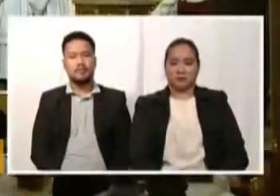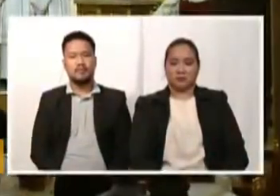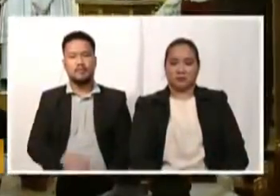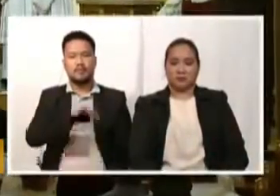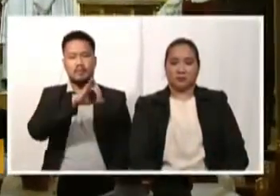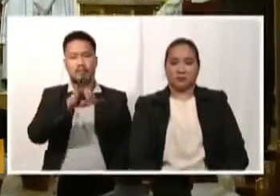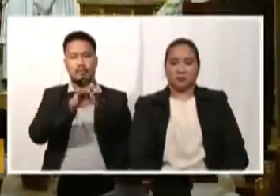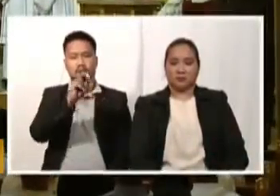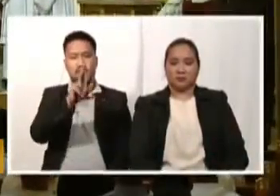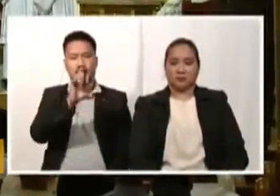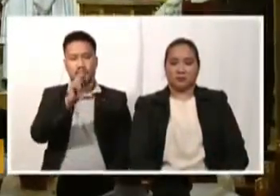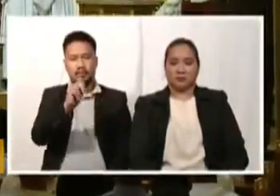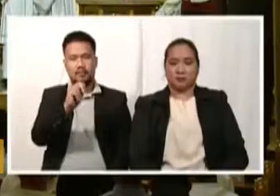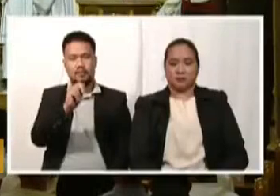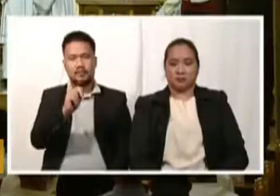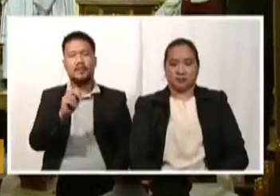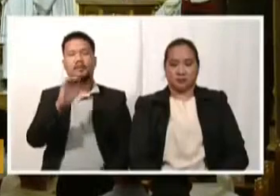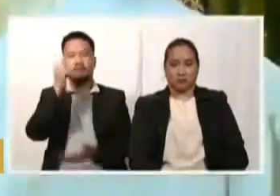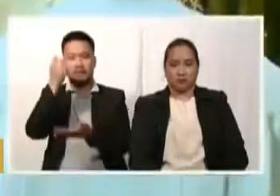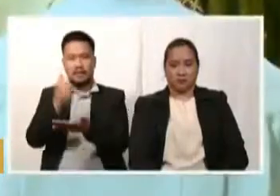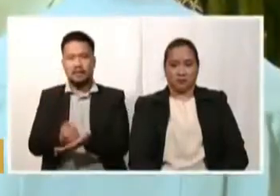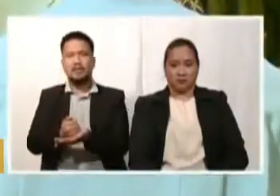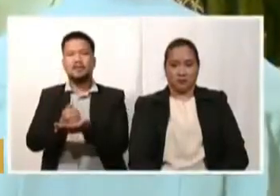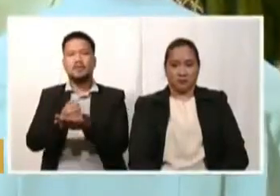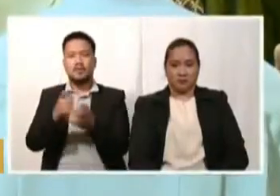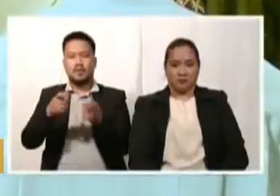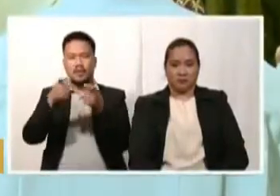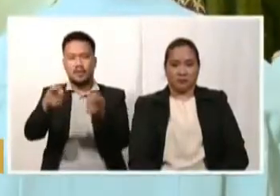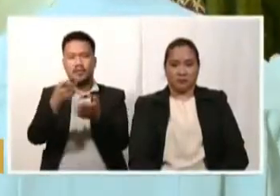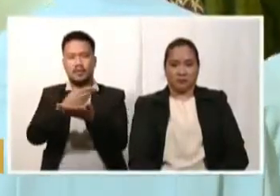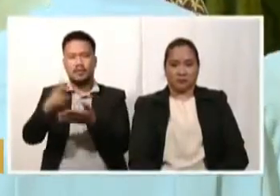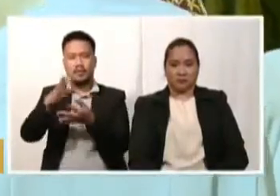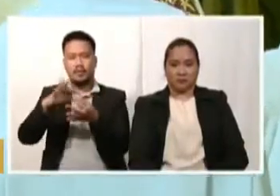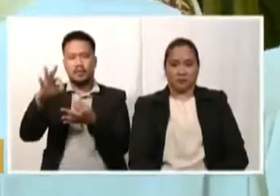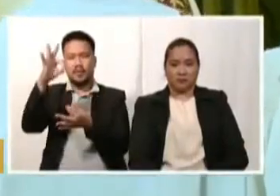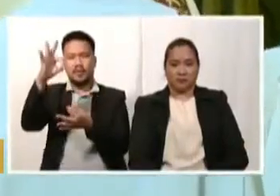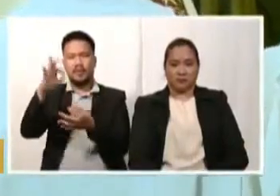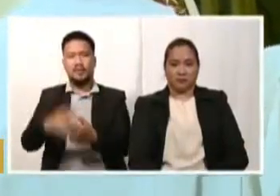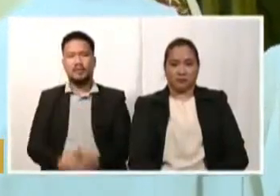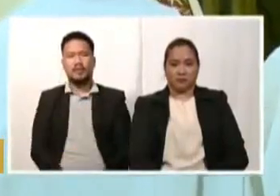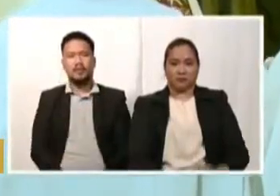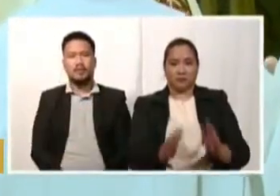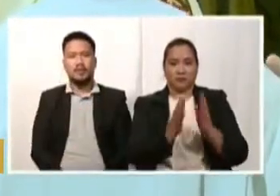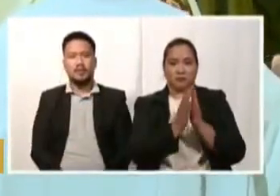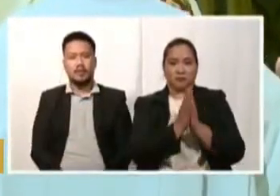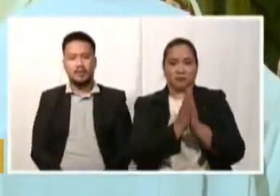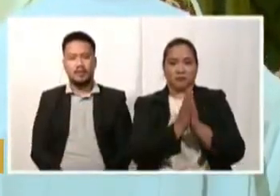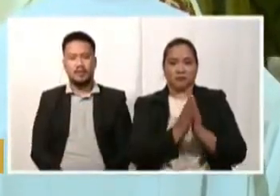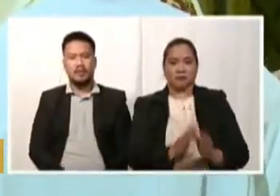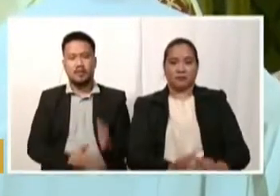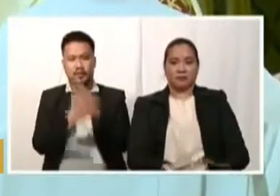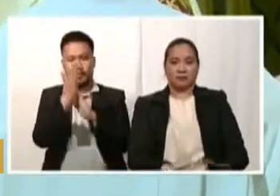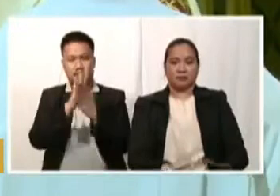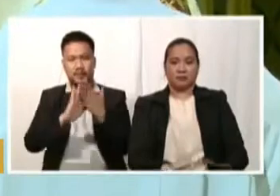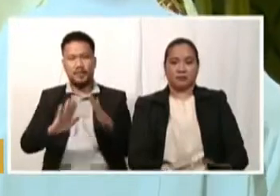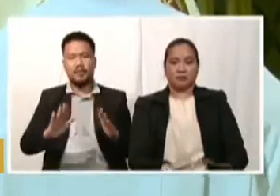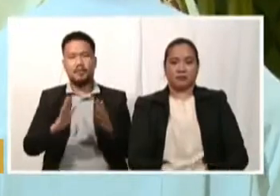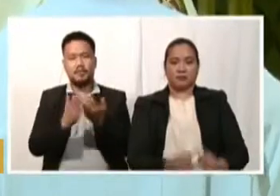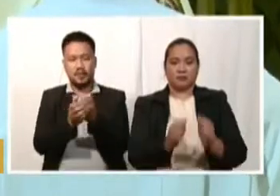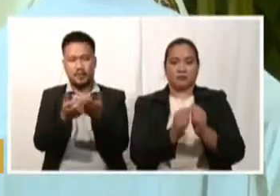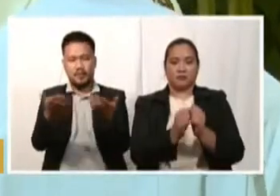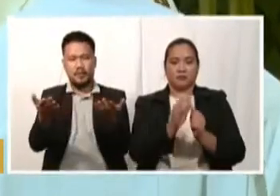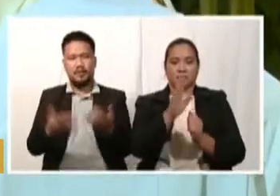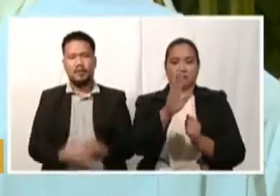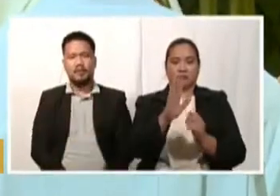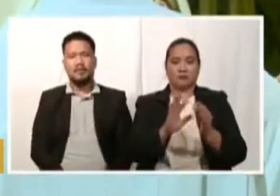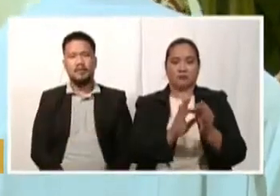Joben, be sealed with the gift of the Holy Spirit. Amen. Peace be with you.